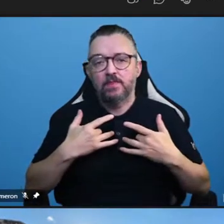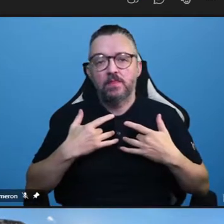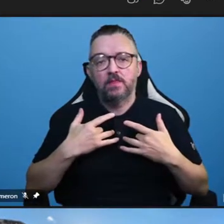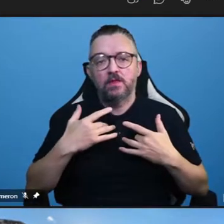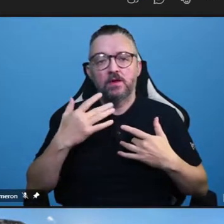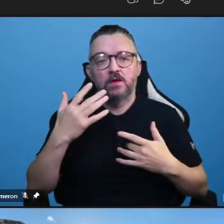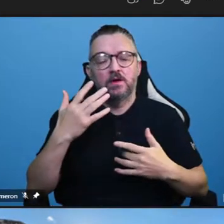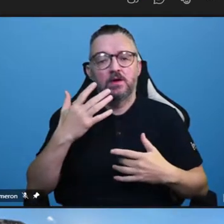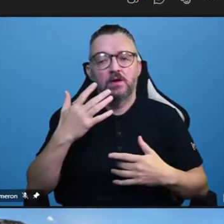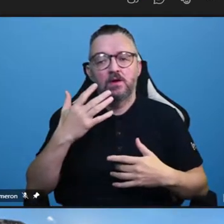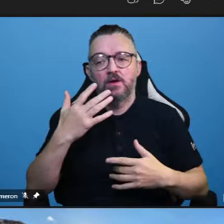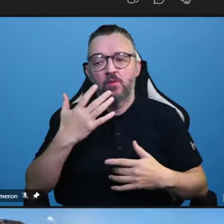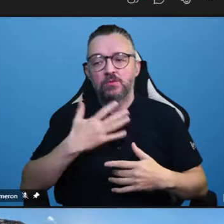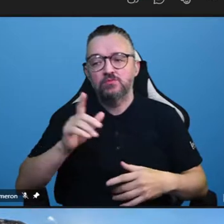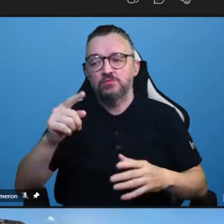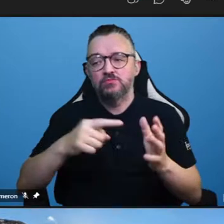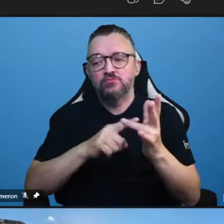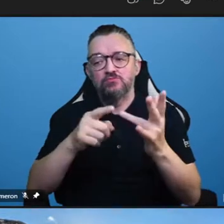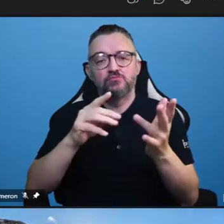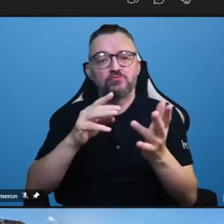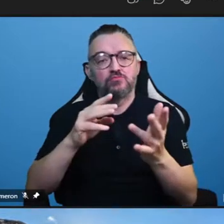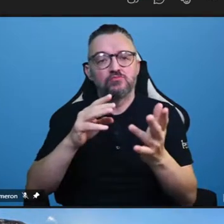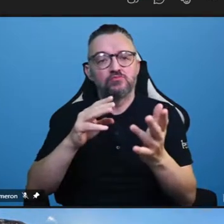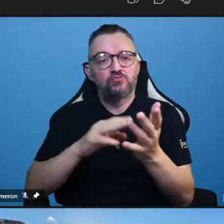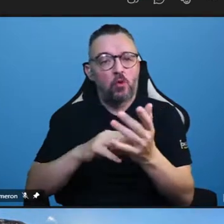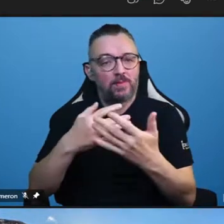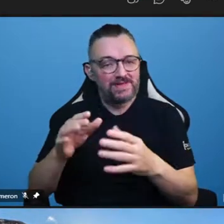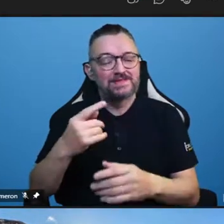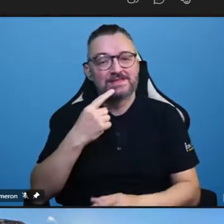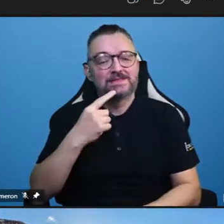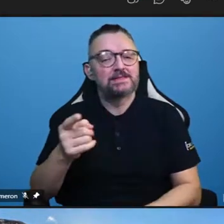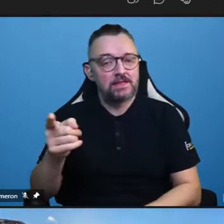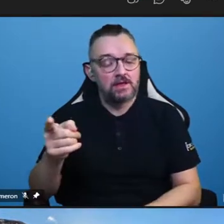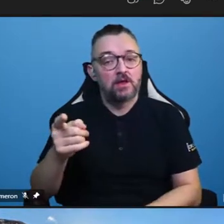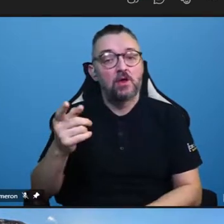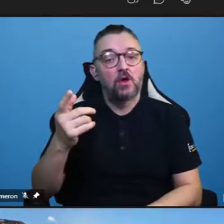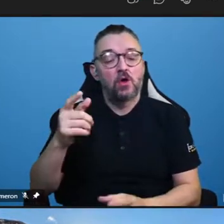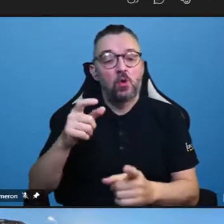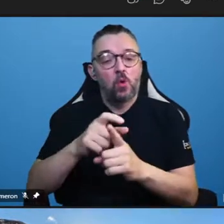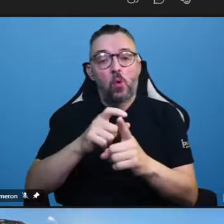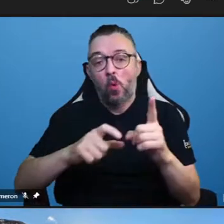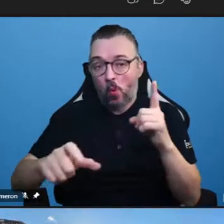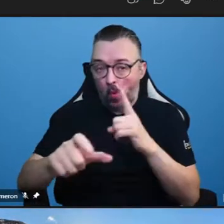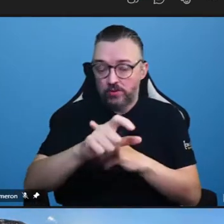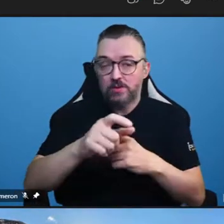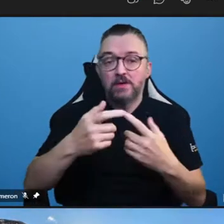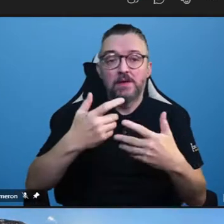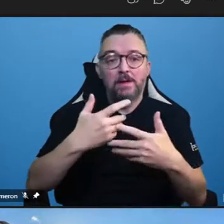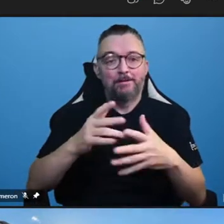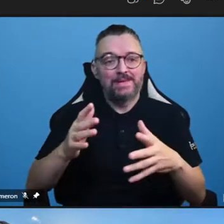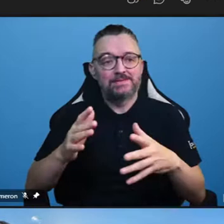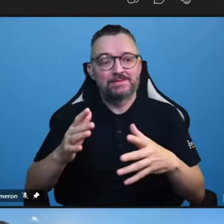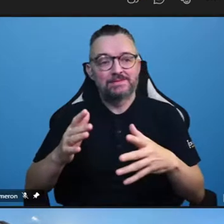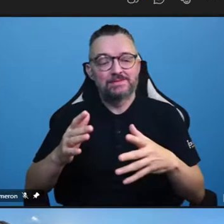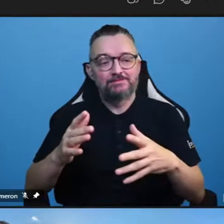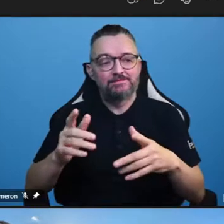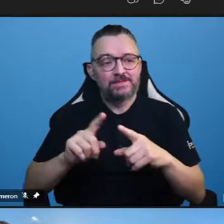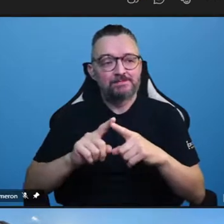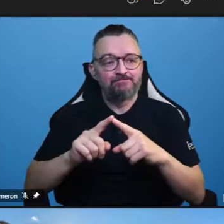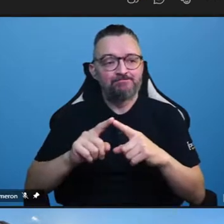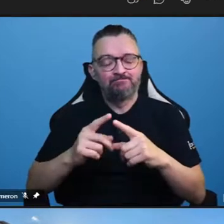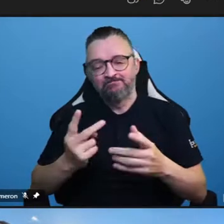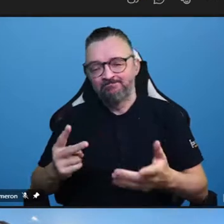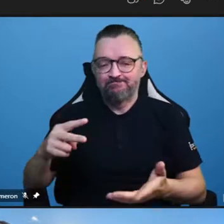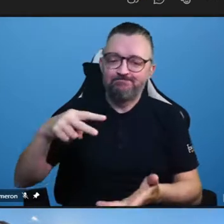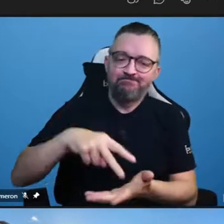reiterate what Tom was saying, and I think the community has risen, you know, to the table